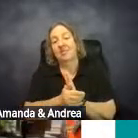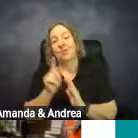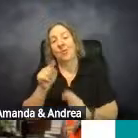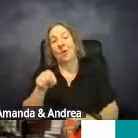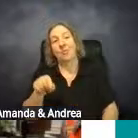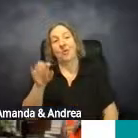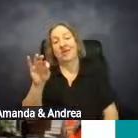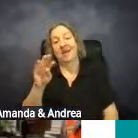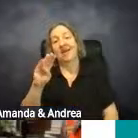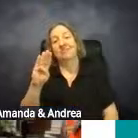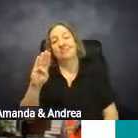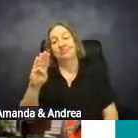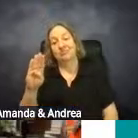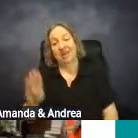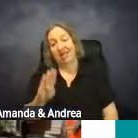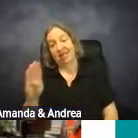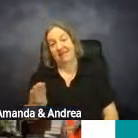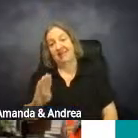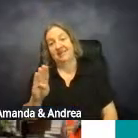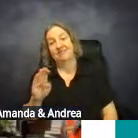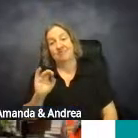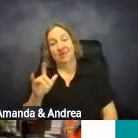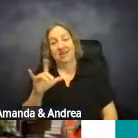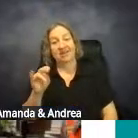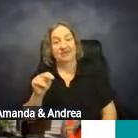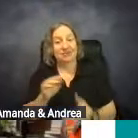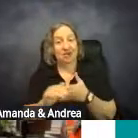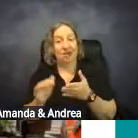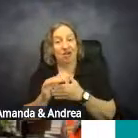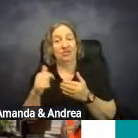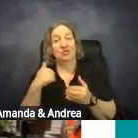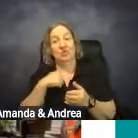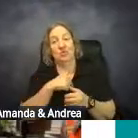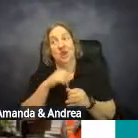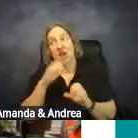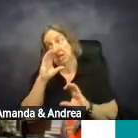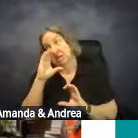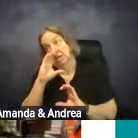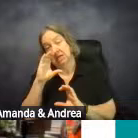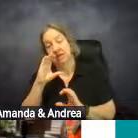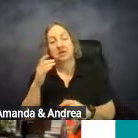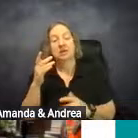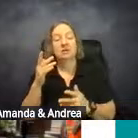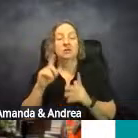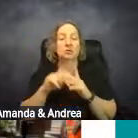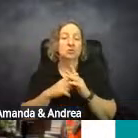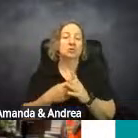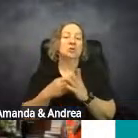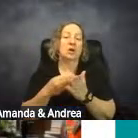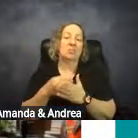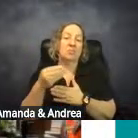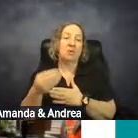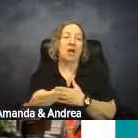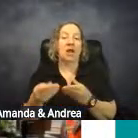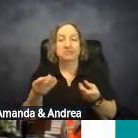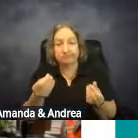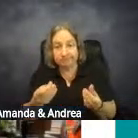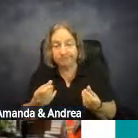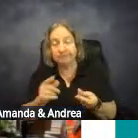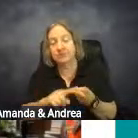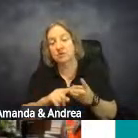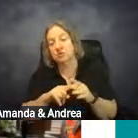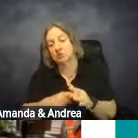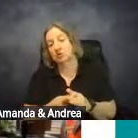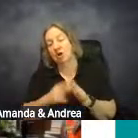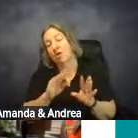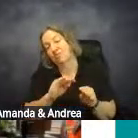billion that we are seeking. And that is to start buying right-of-way, to start